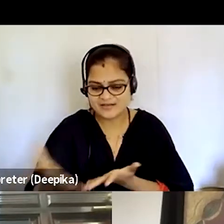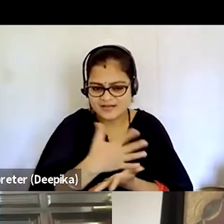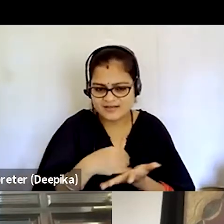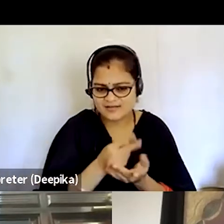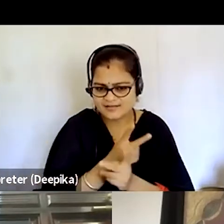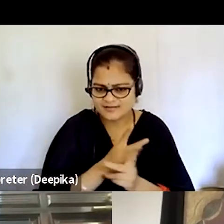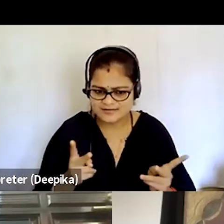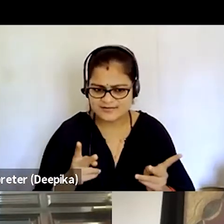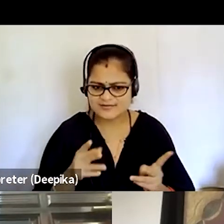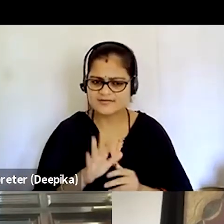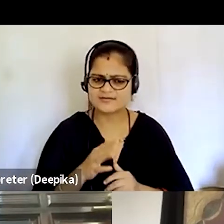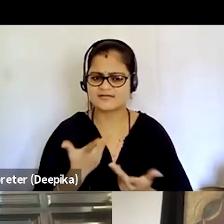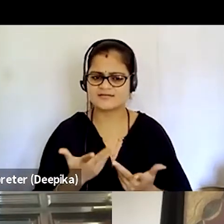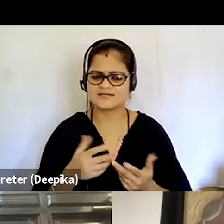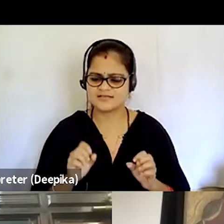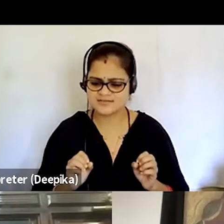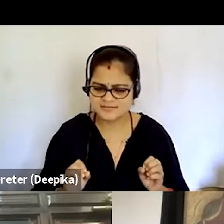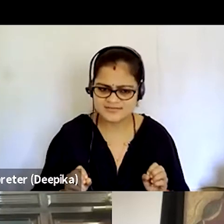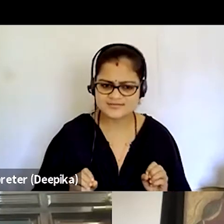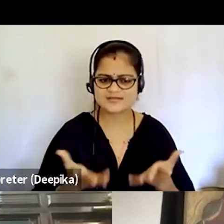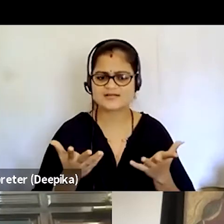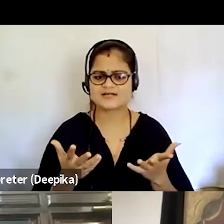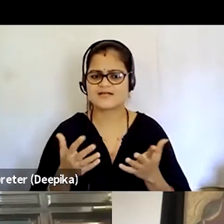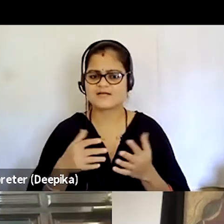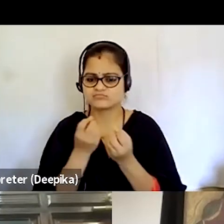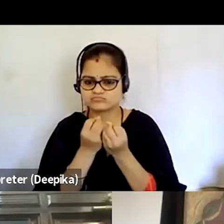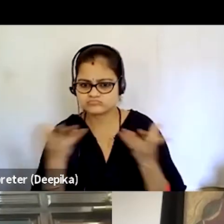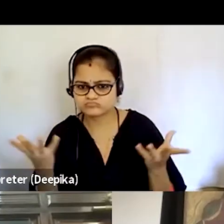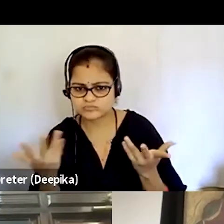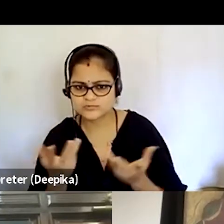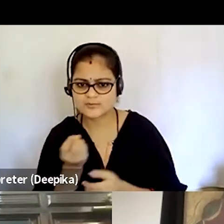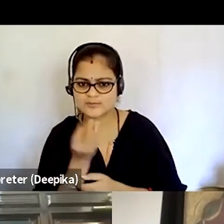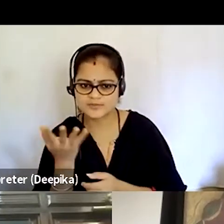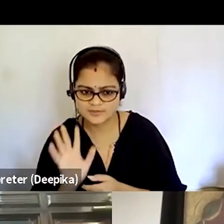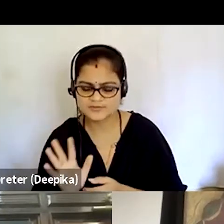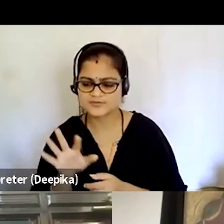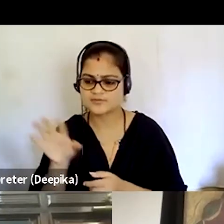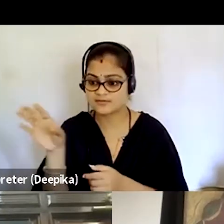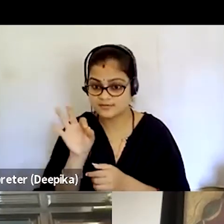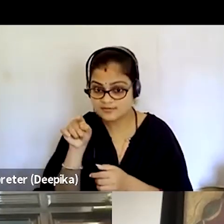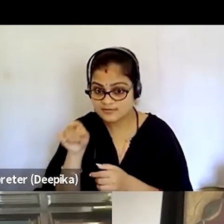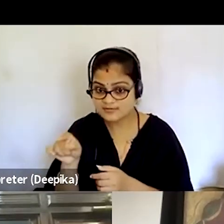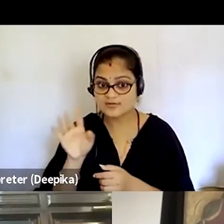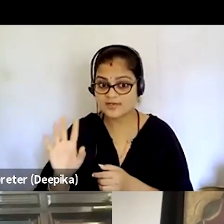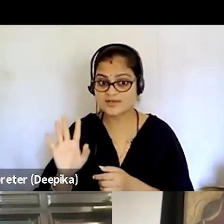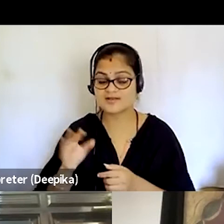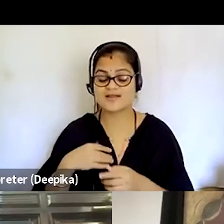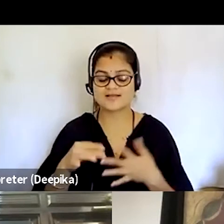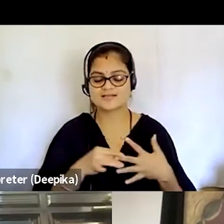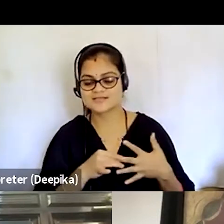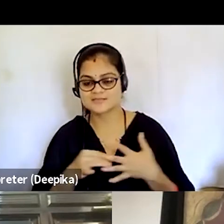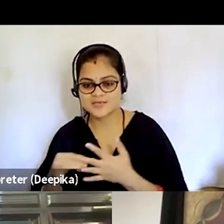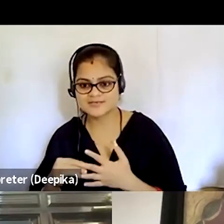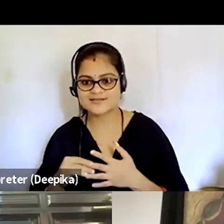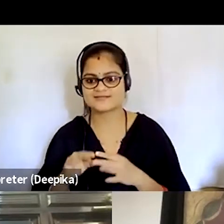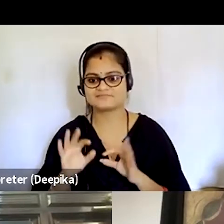there's, I mean, how did that start and how many do you have? And is there any one particular that is really special or stands